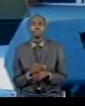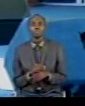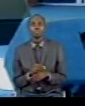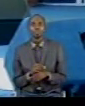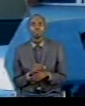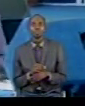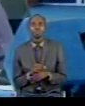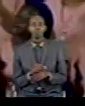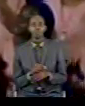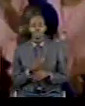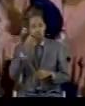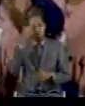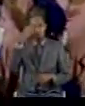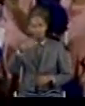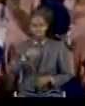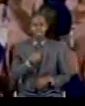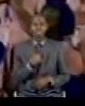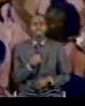For me.